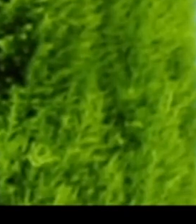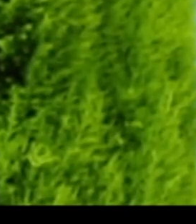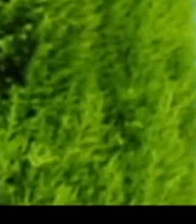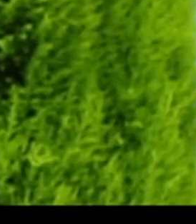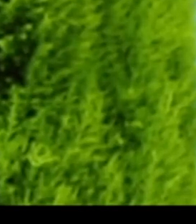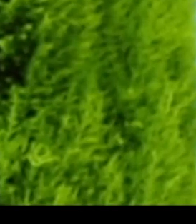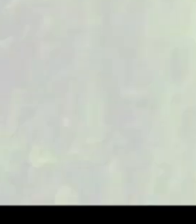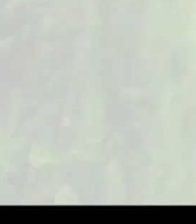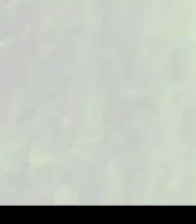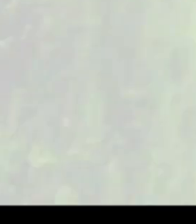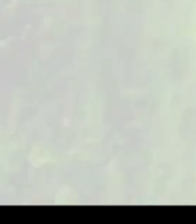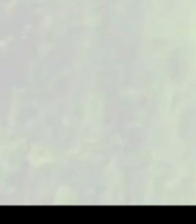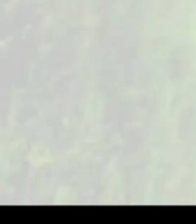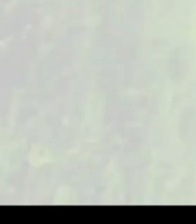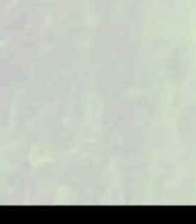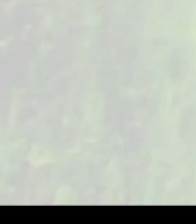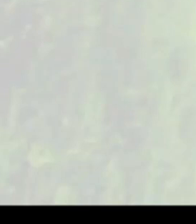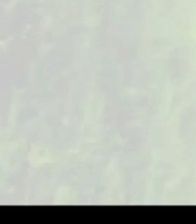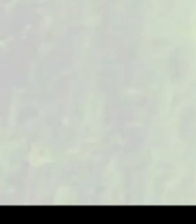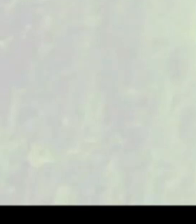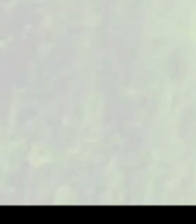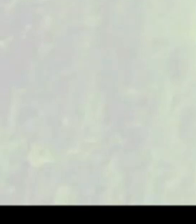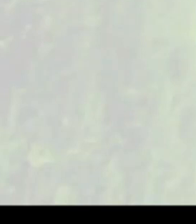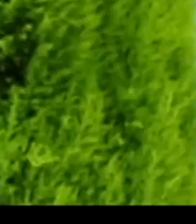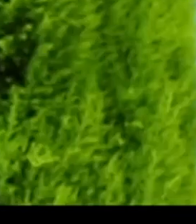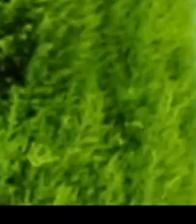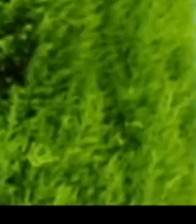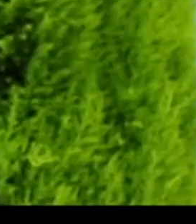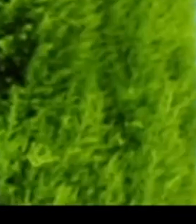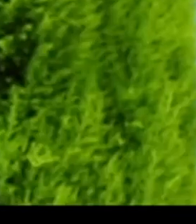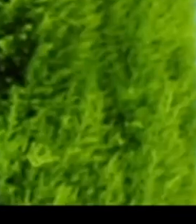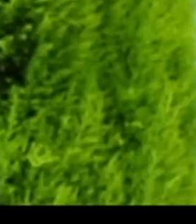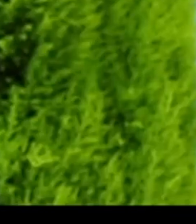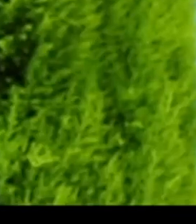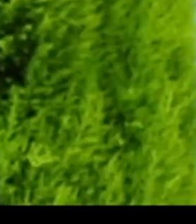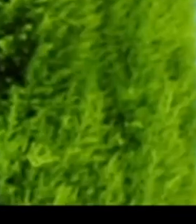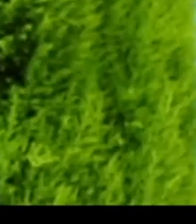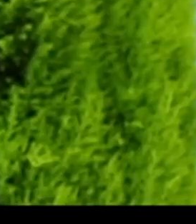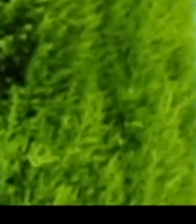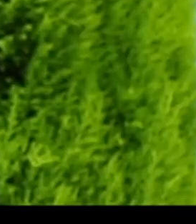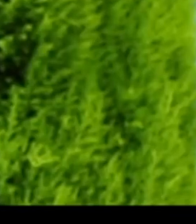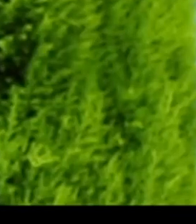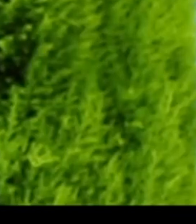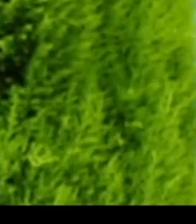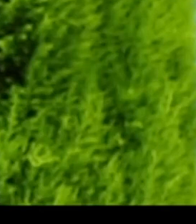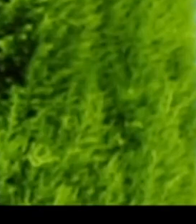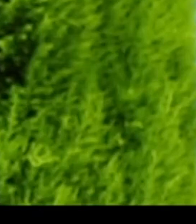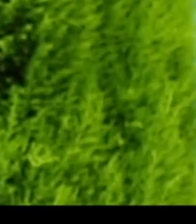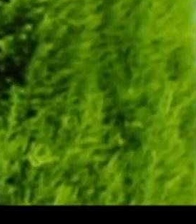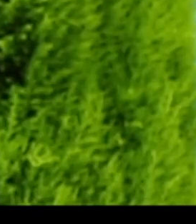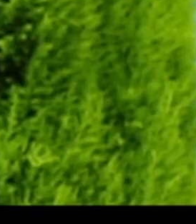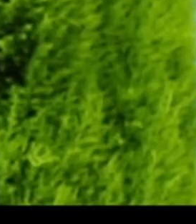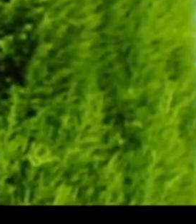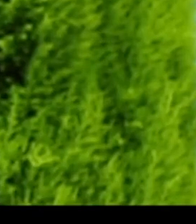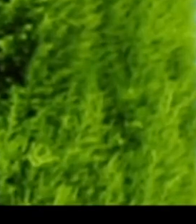of those who do give joy to heaven, because you are also sharing your faith with others and leading people to know about the Lord